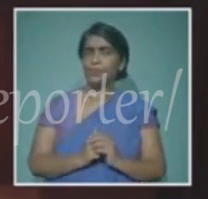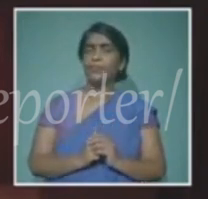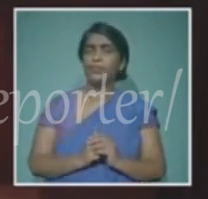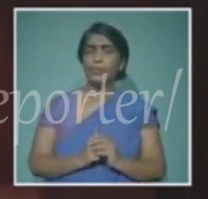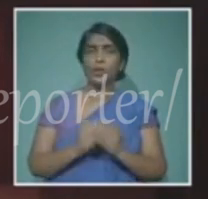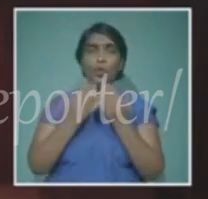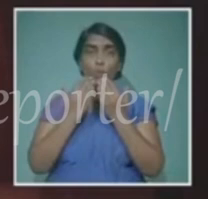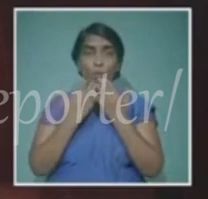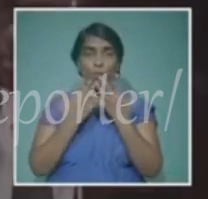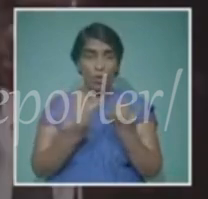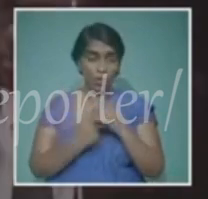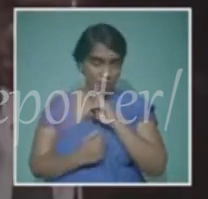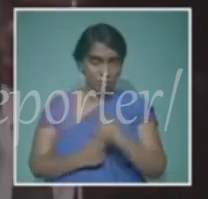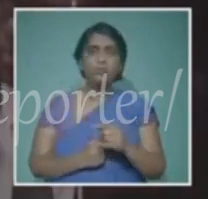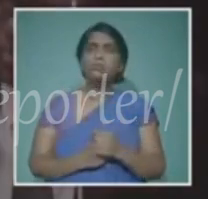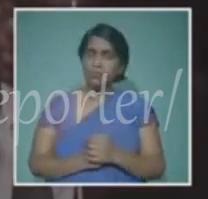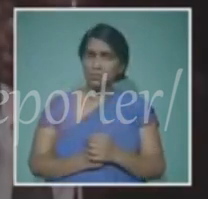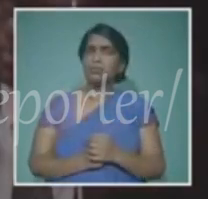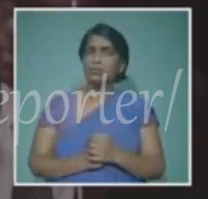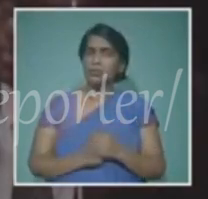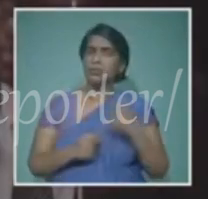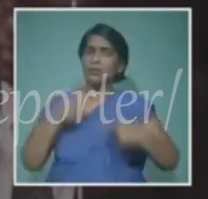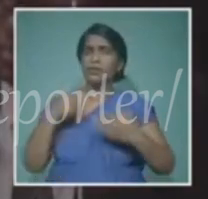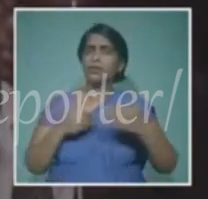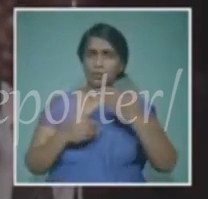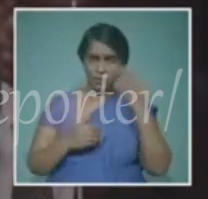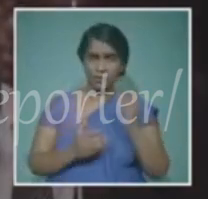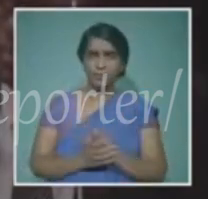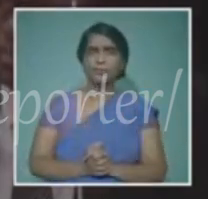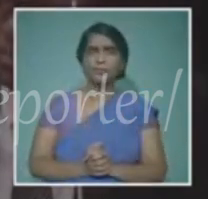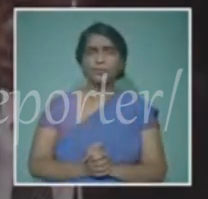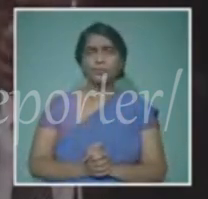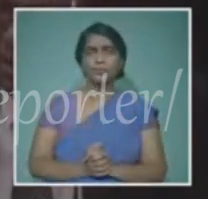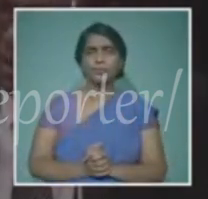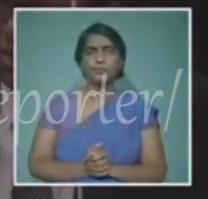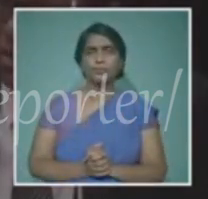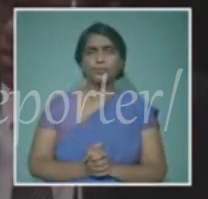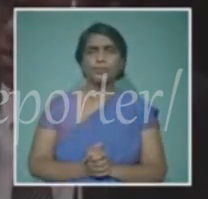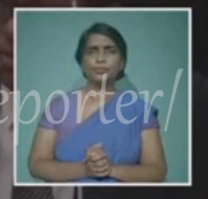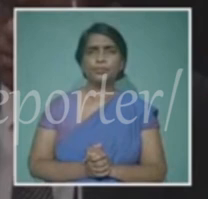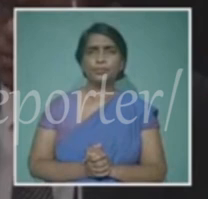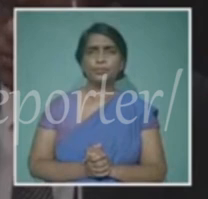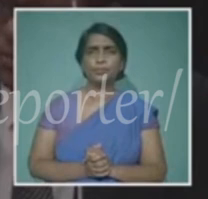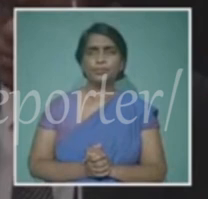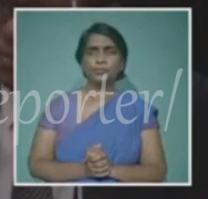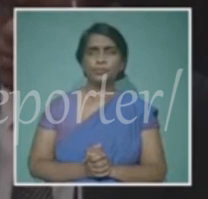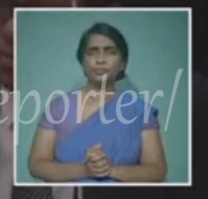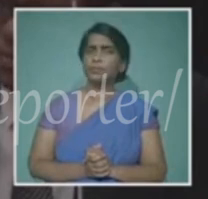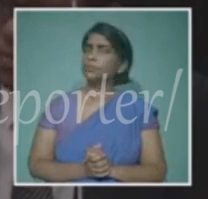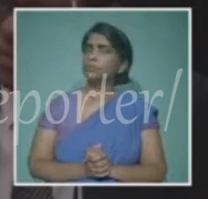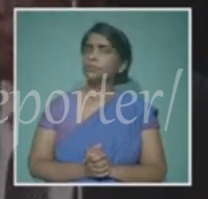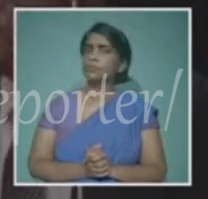to the principle that we should discuss, Honorable Speaker has summoned a meeting just now at 11 o'clock. So we'll take it up